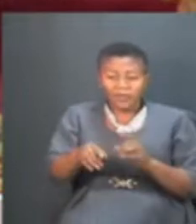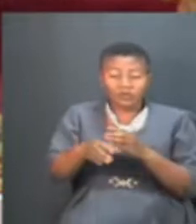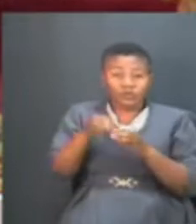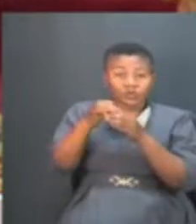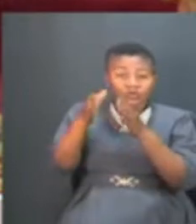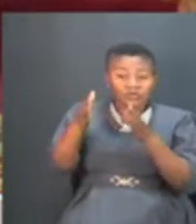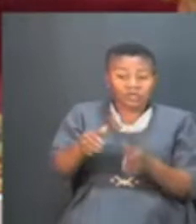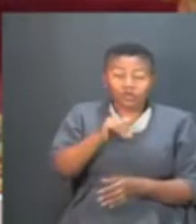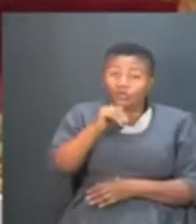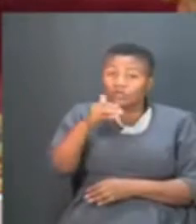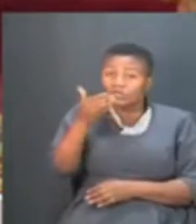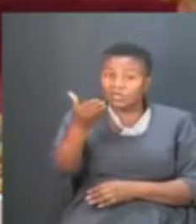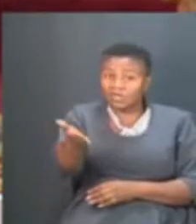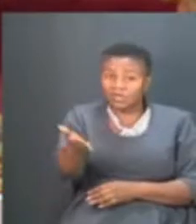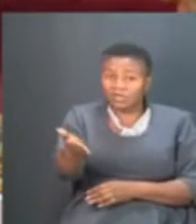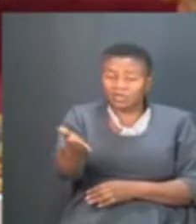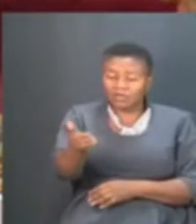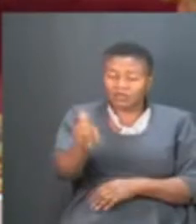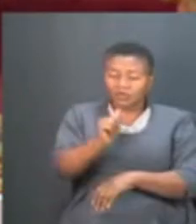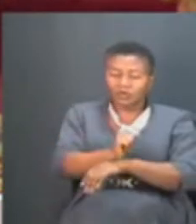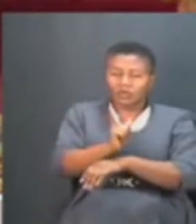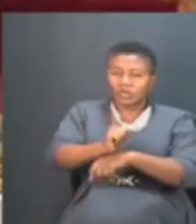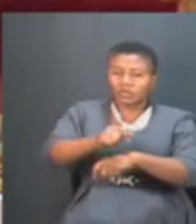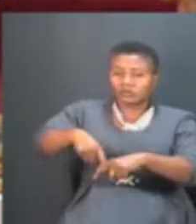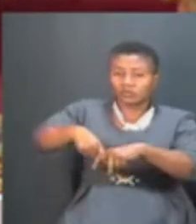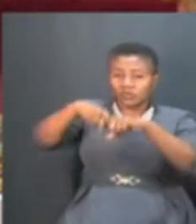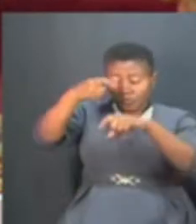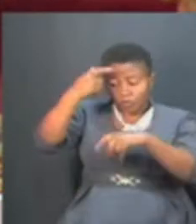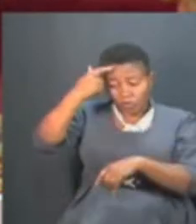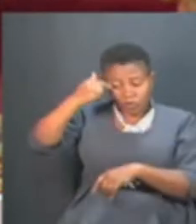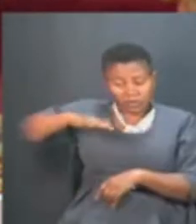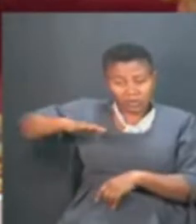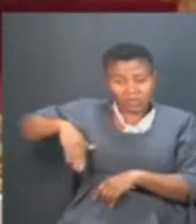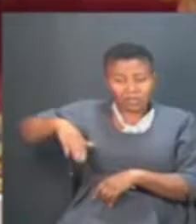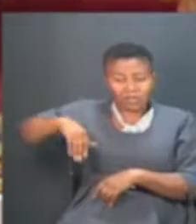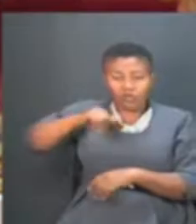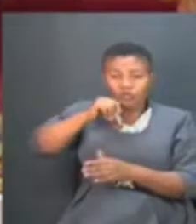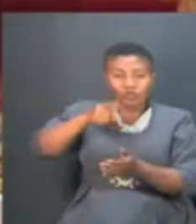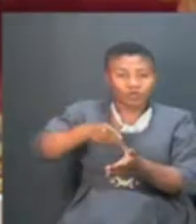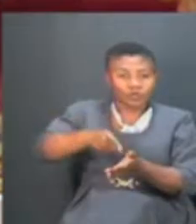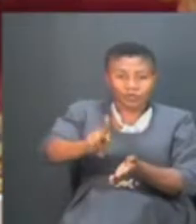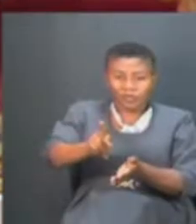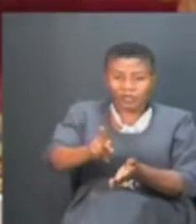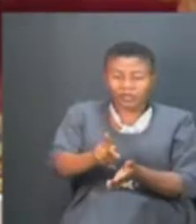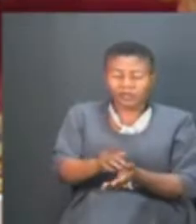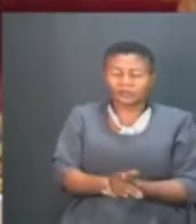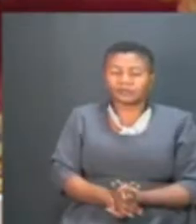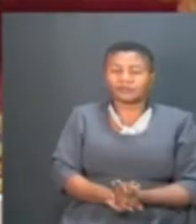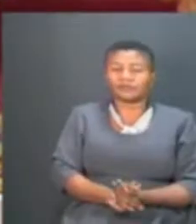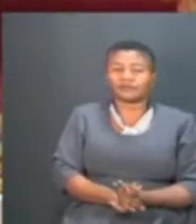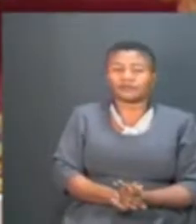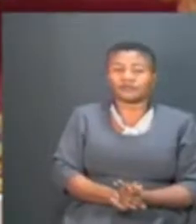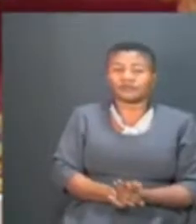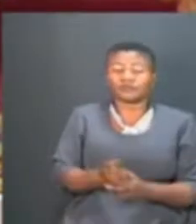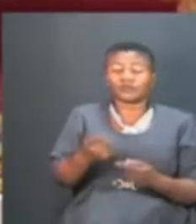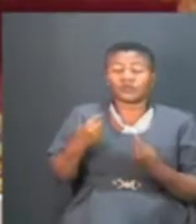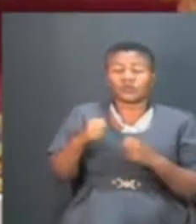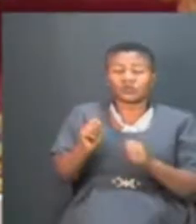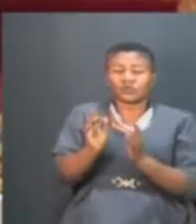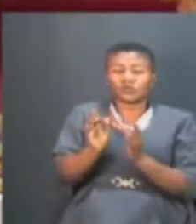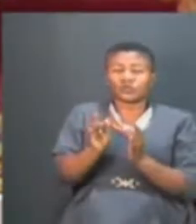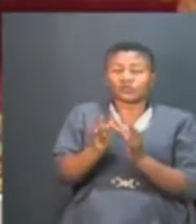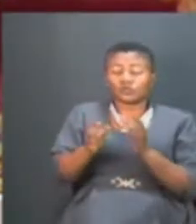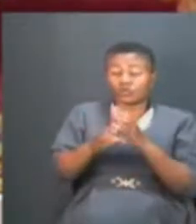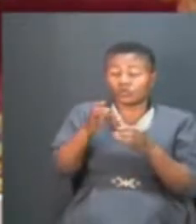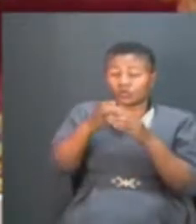site and works have stalled due to delay in payment for works done and unpaid for. Efforts are being made to get a contractor to site